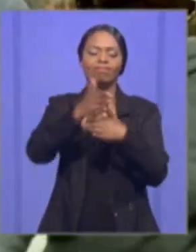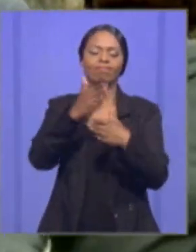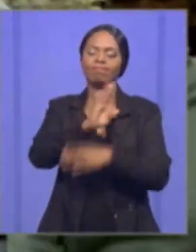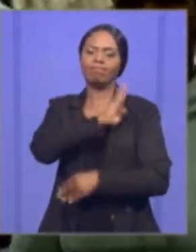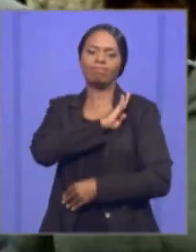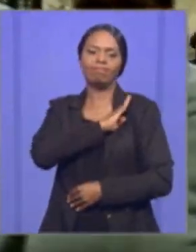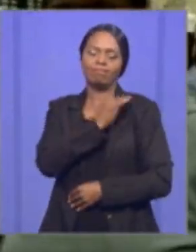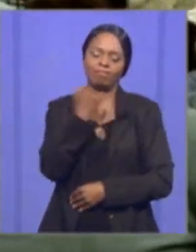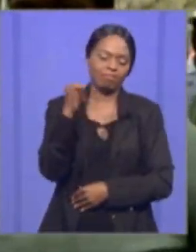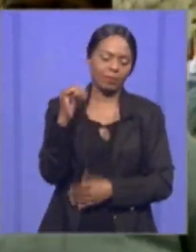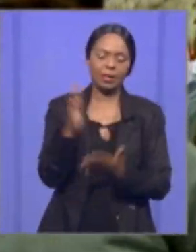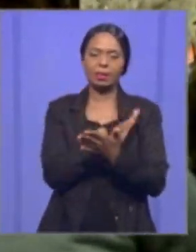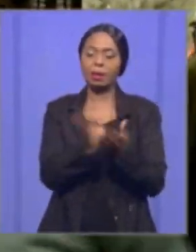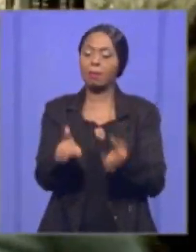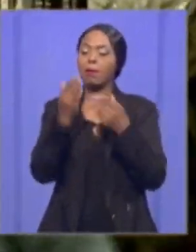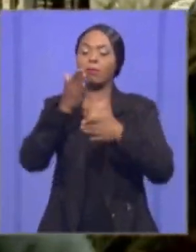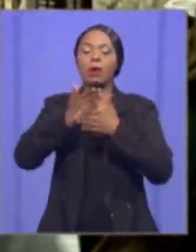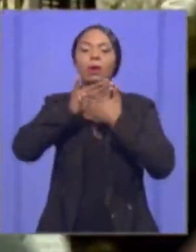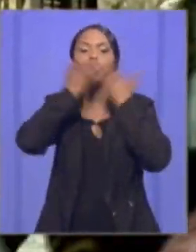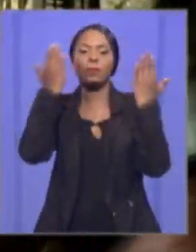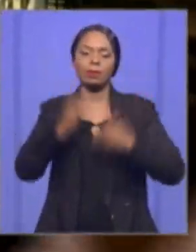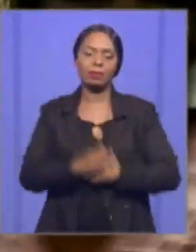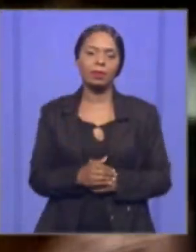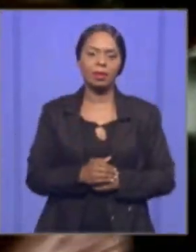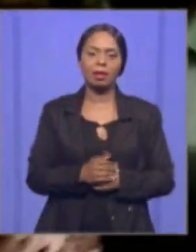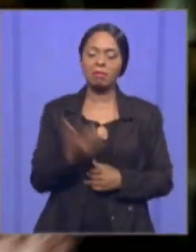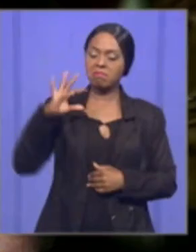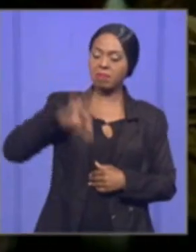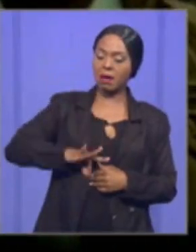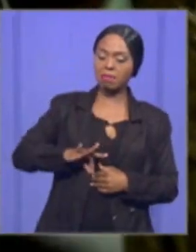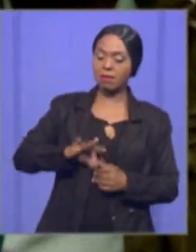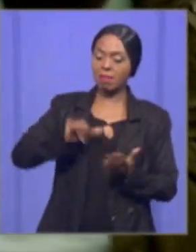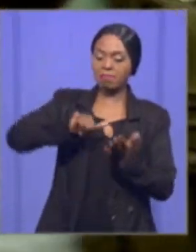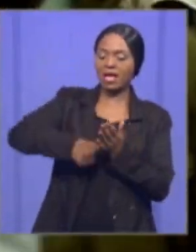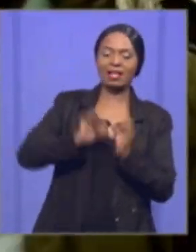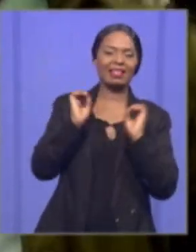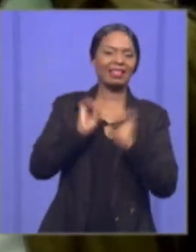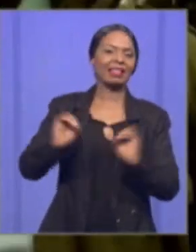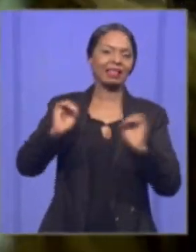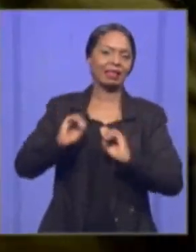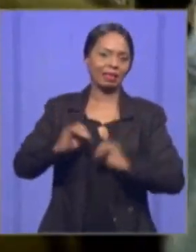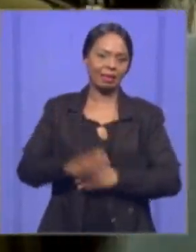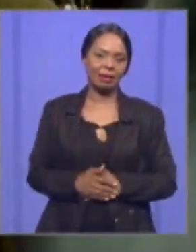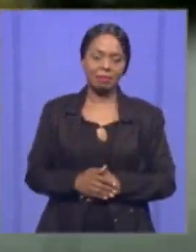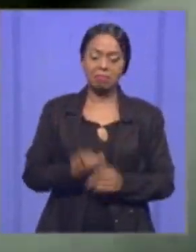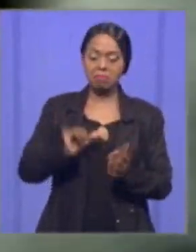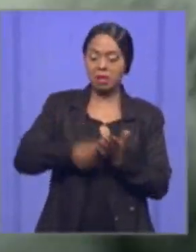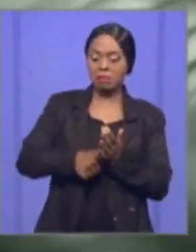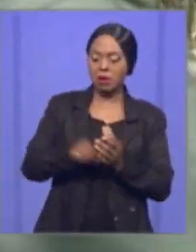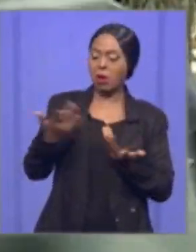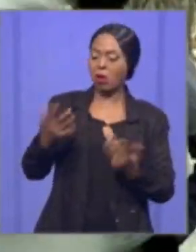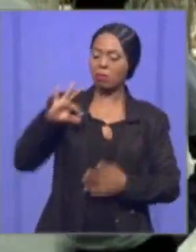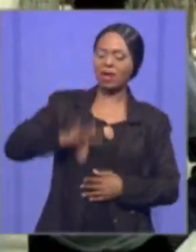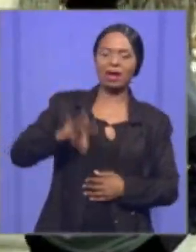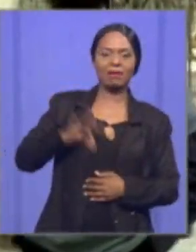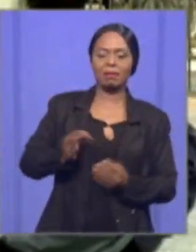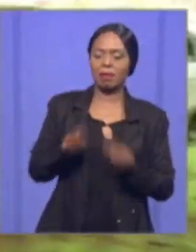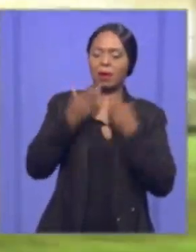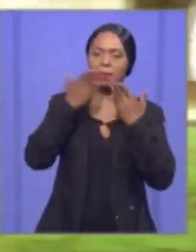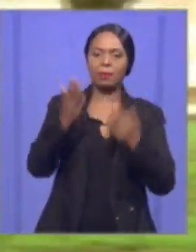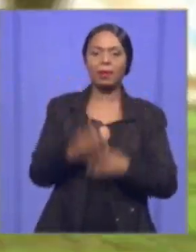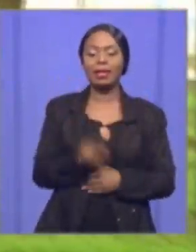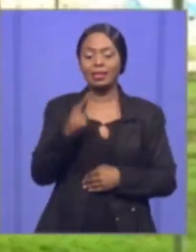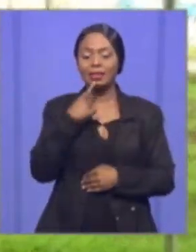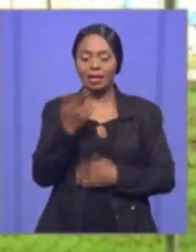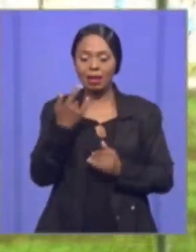bangwe ba retelelwa ke go bona ditiro. Ga ba amogele madi a dipenšene tsa sesole. Ba re gore ba tseye tshwetso ya go menola puso ya Bophutatswana ke